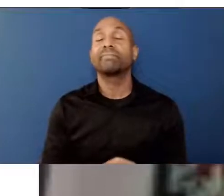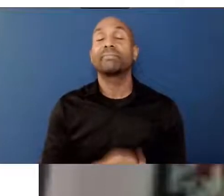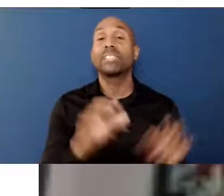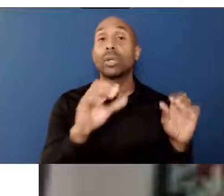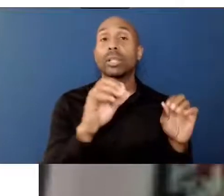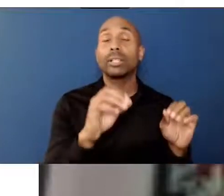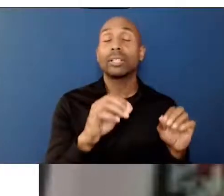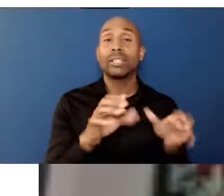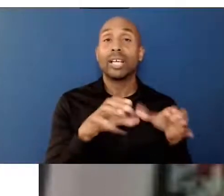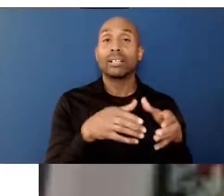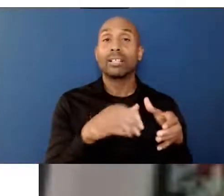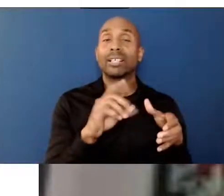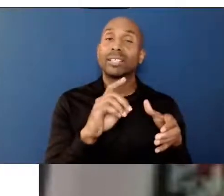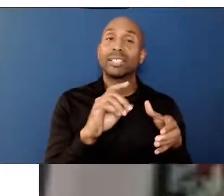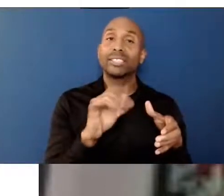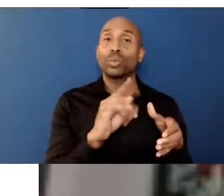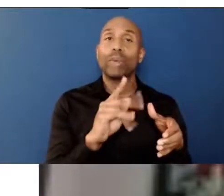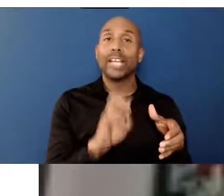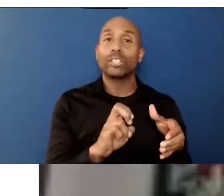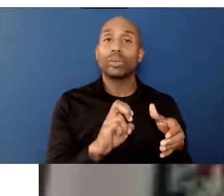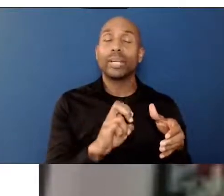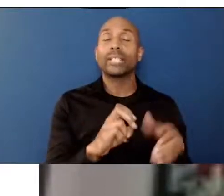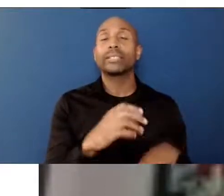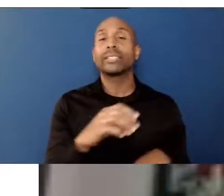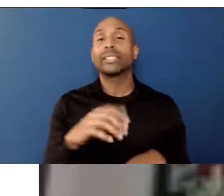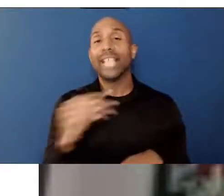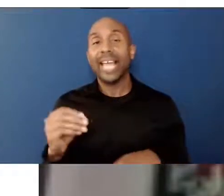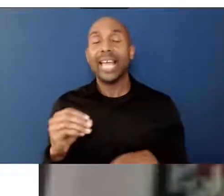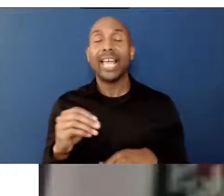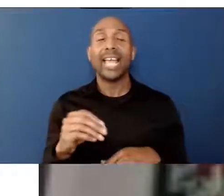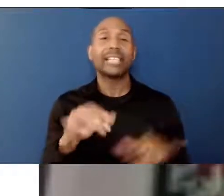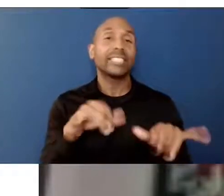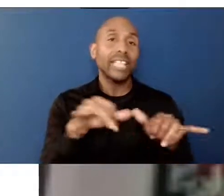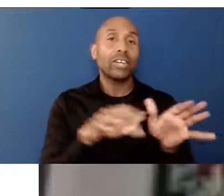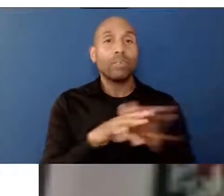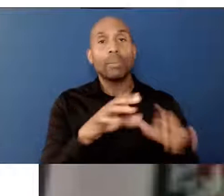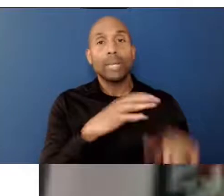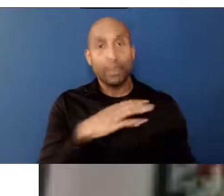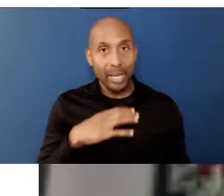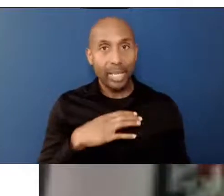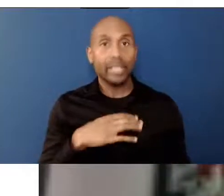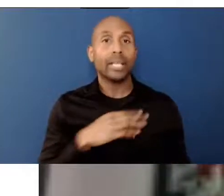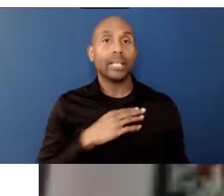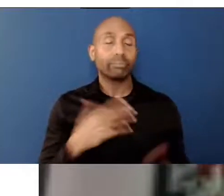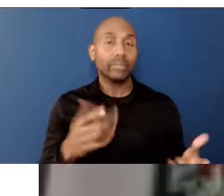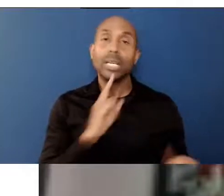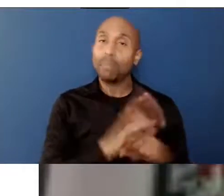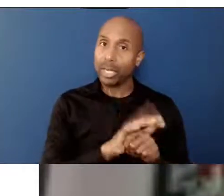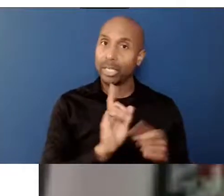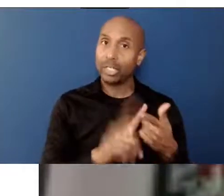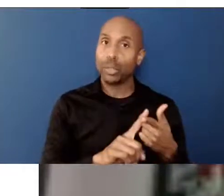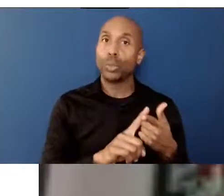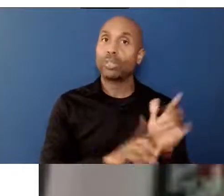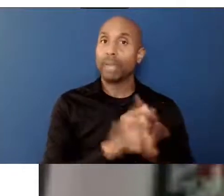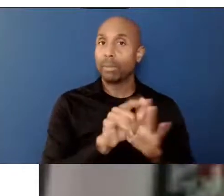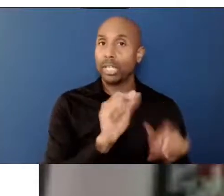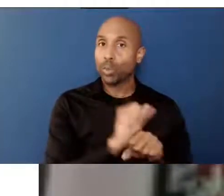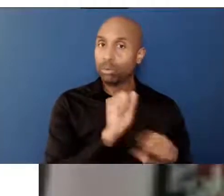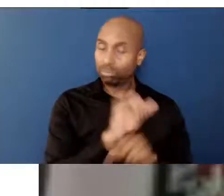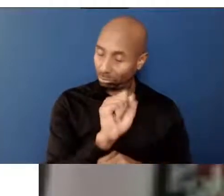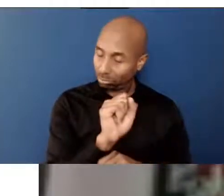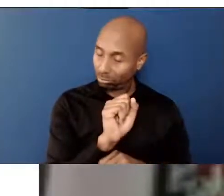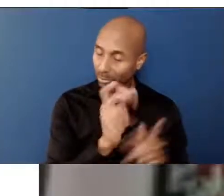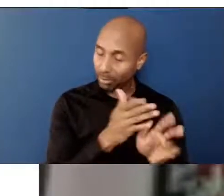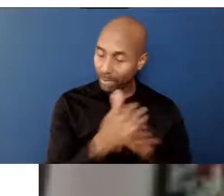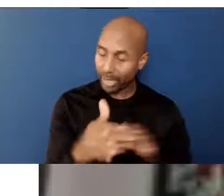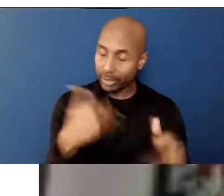Development Committees and the board are committed to this work every day, but it is big work and there's big processes. And so just to give kind of